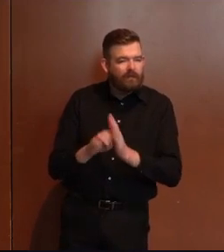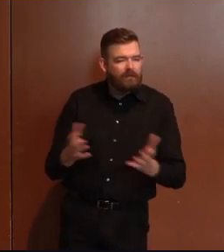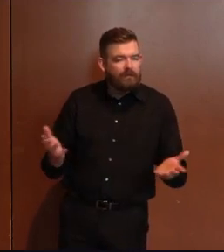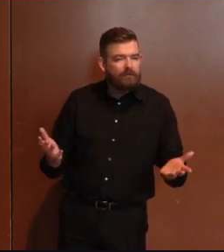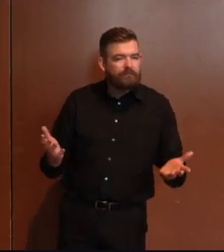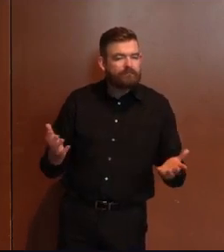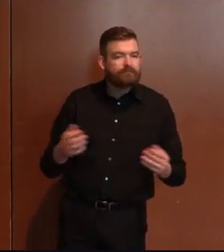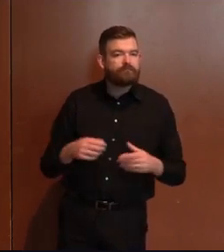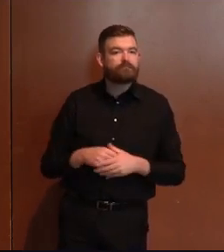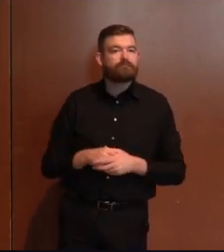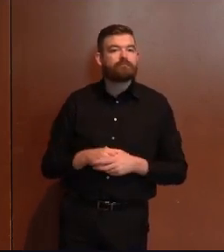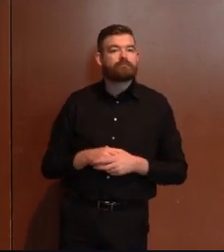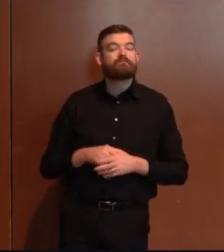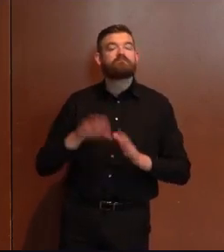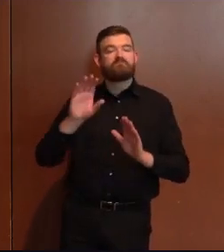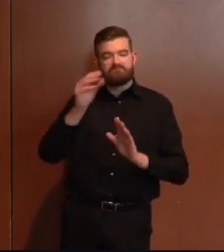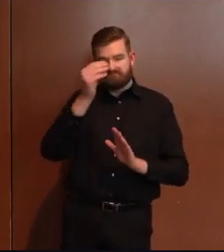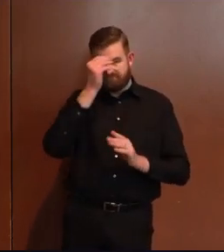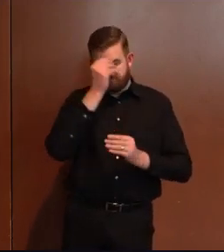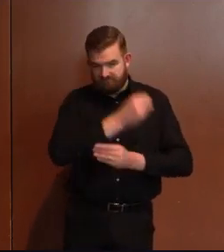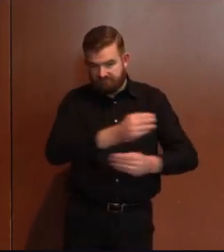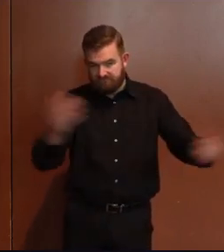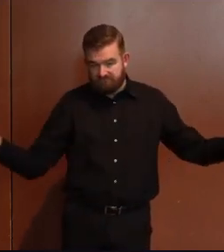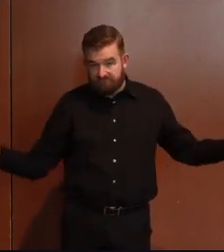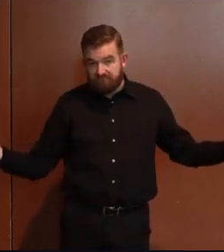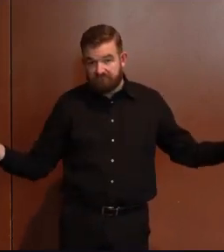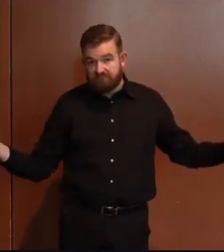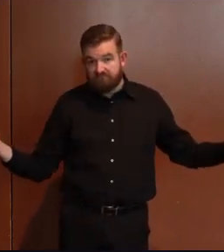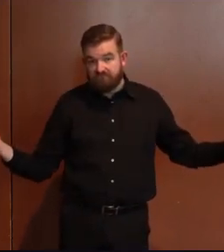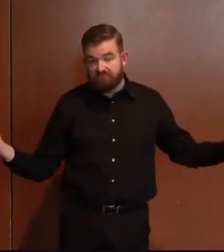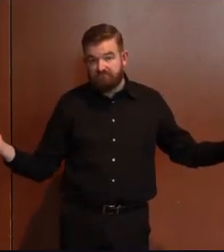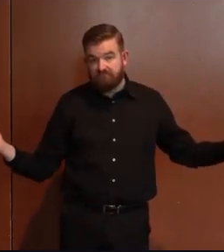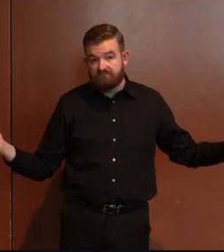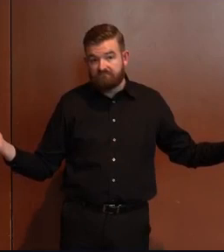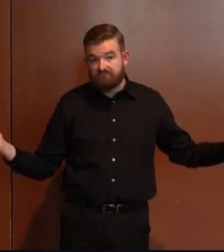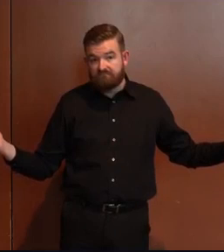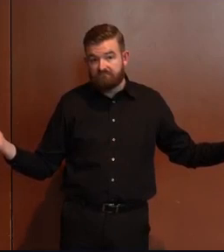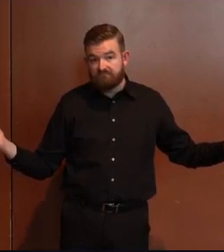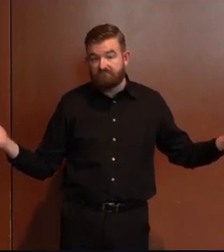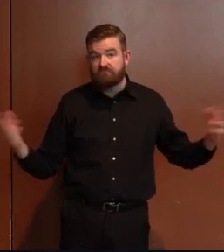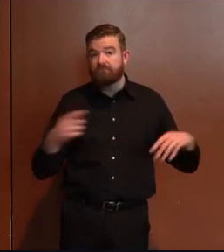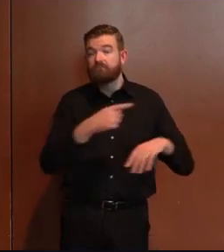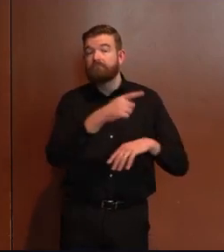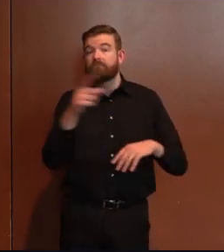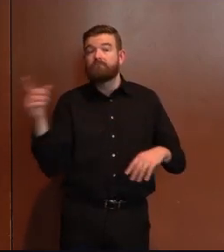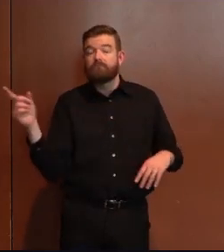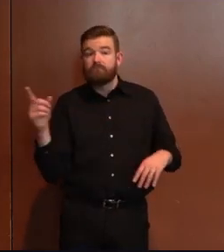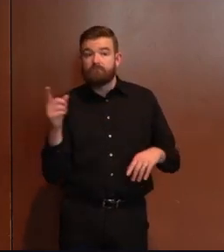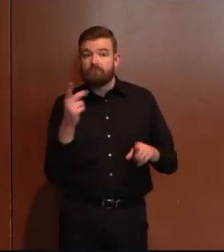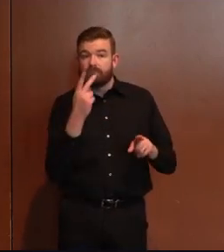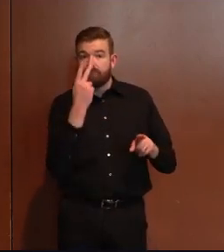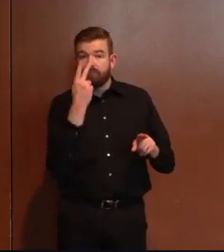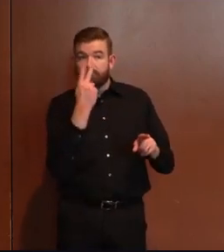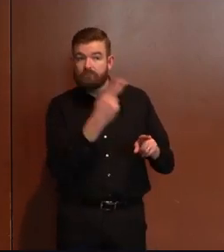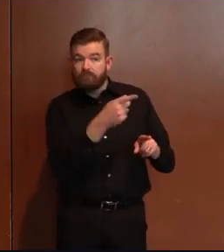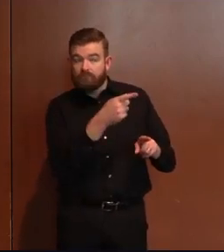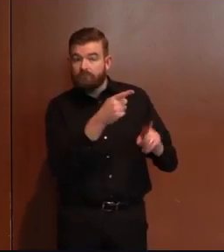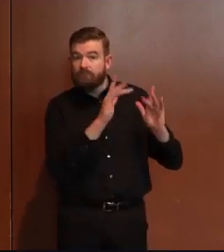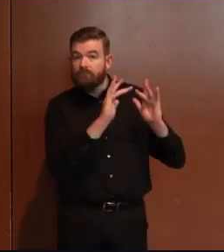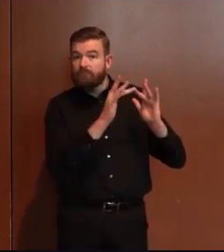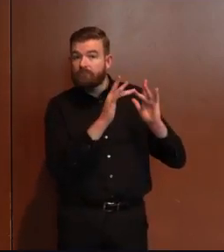want to let folks know that are getting messages like that online or they're told to call, which is a normal course of business for our systems. We have